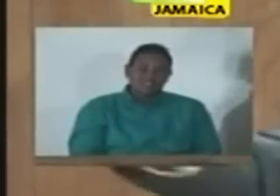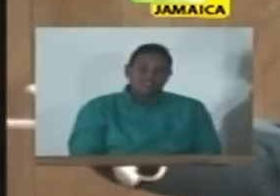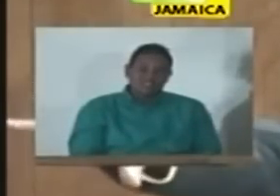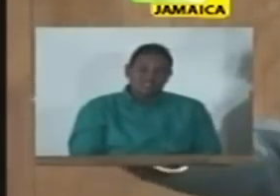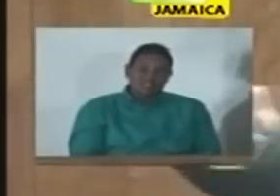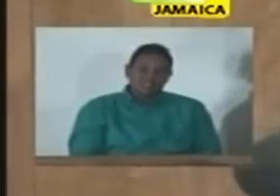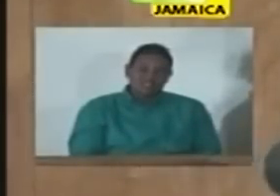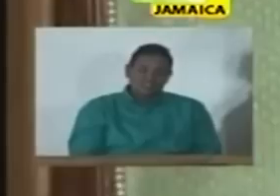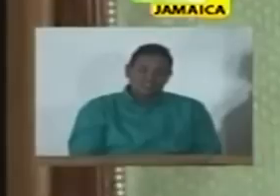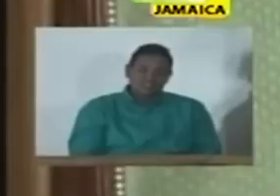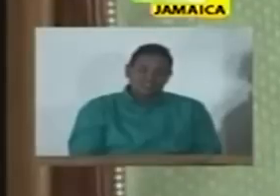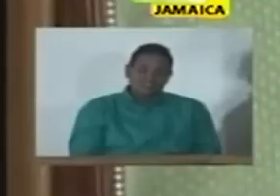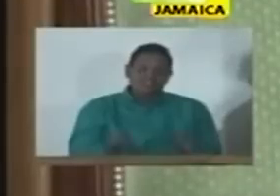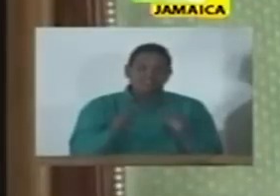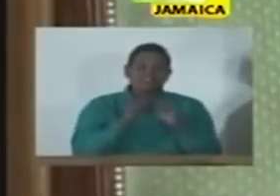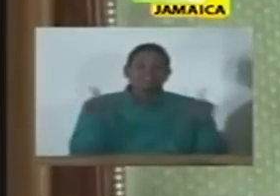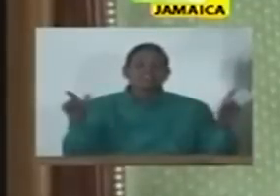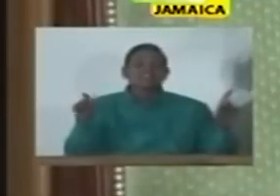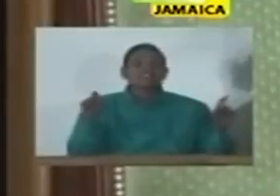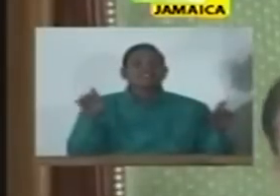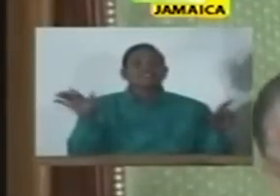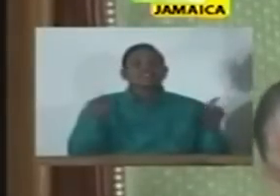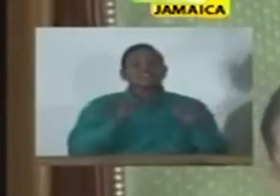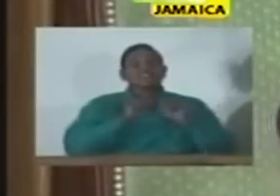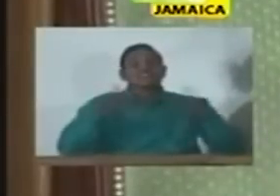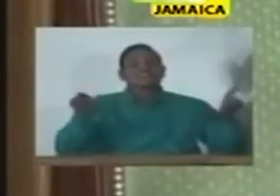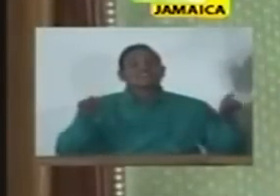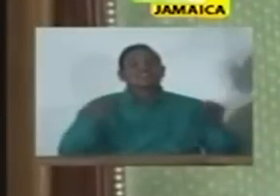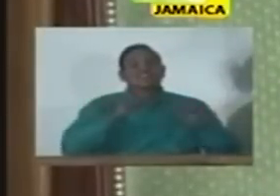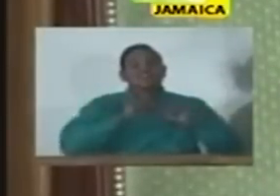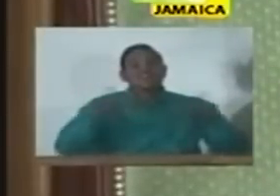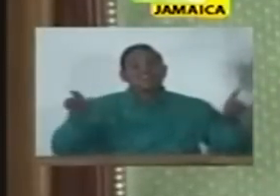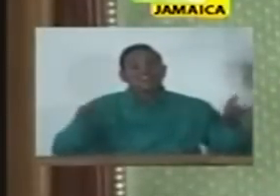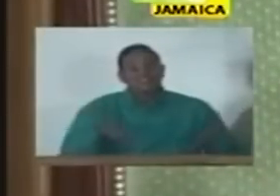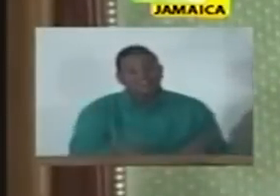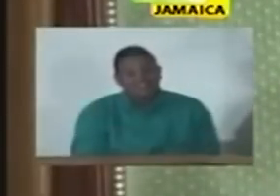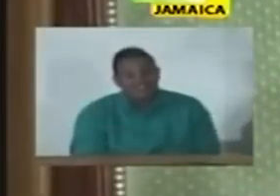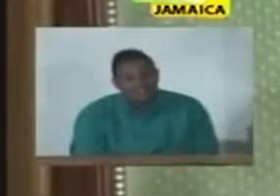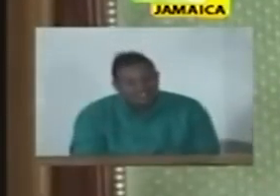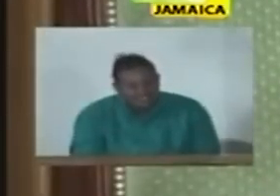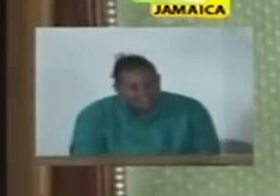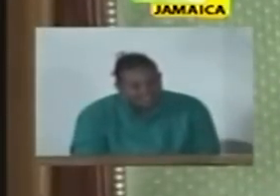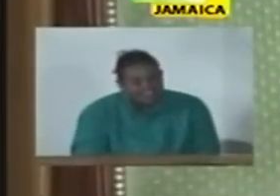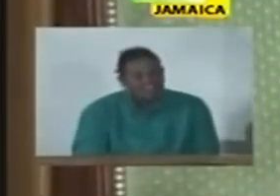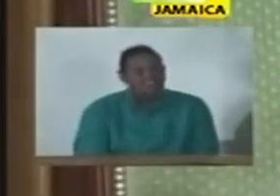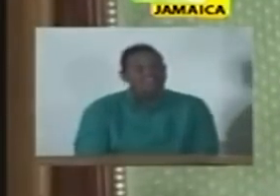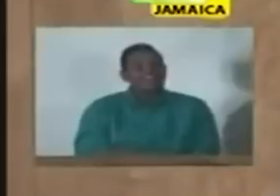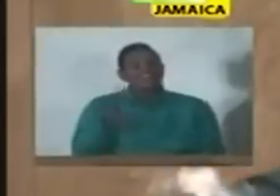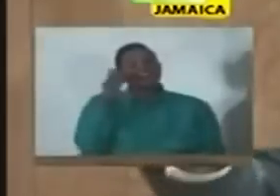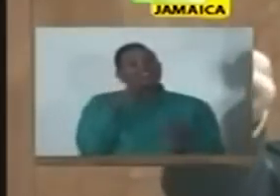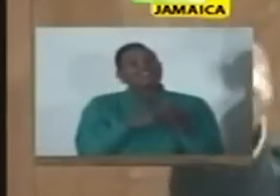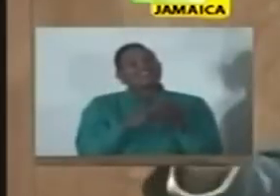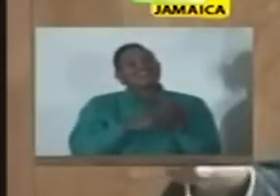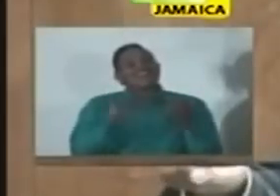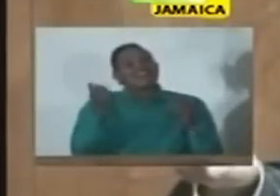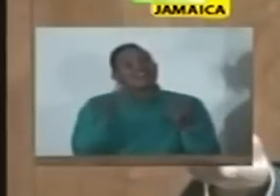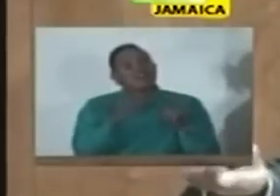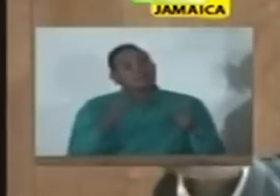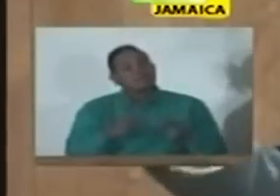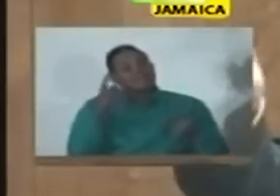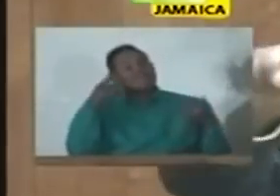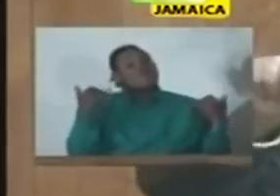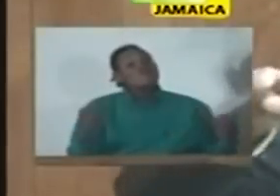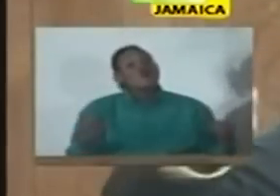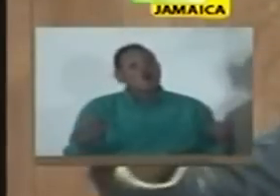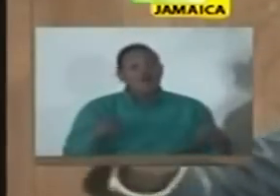I hear why you are saying that. You have had a discussion elsewhere. Exactly. You have had a discussion elsewhere. But for now, since